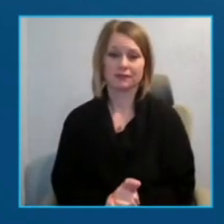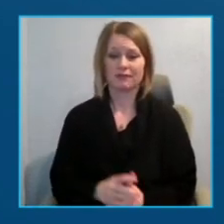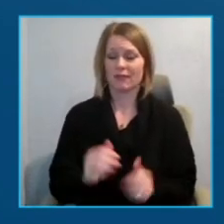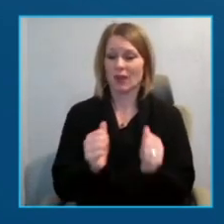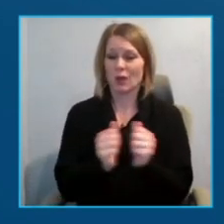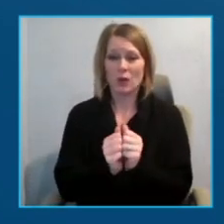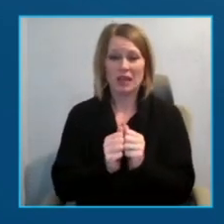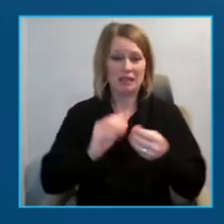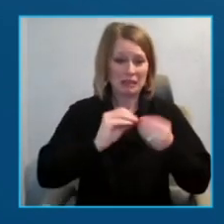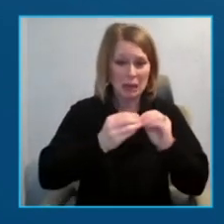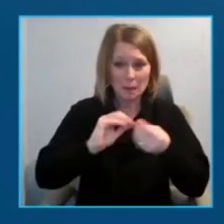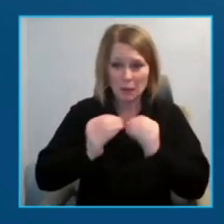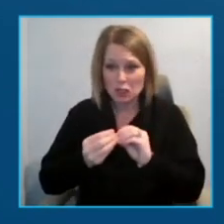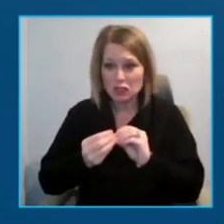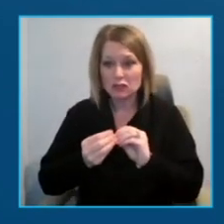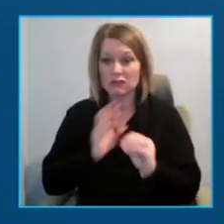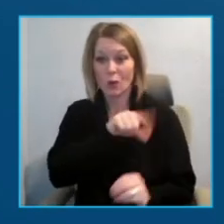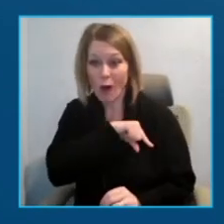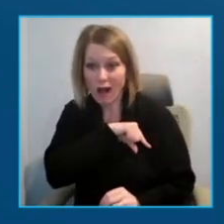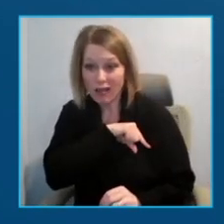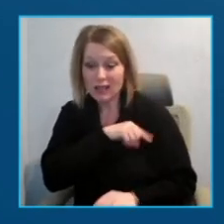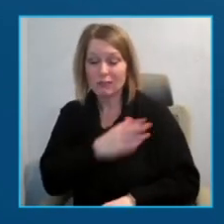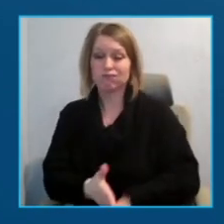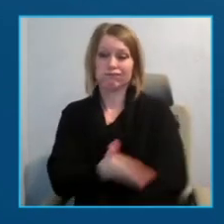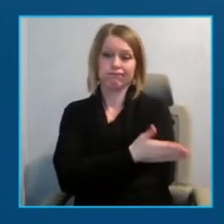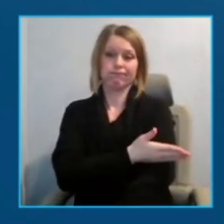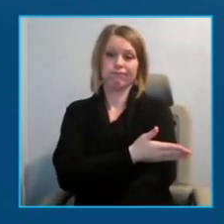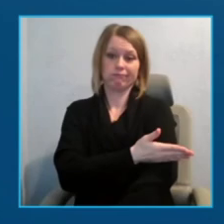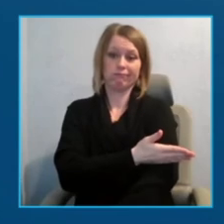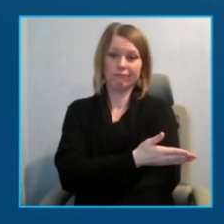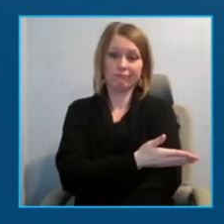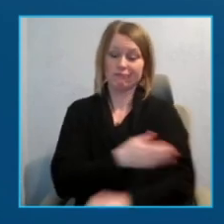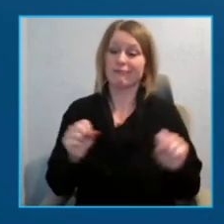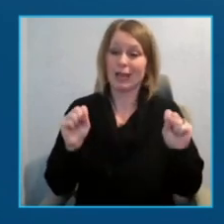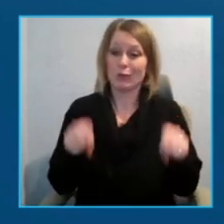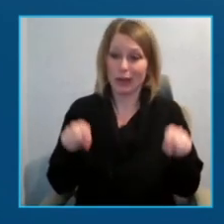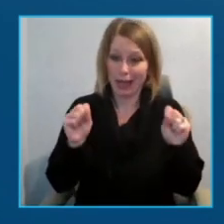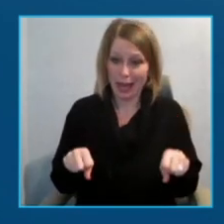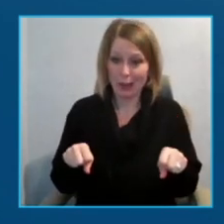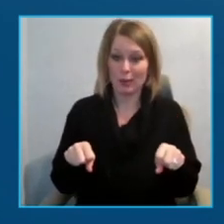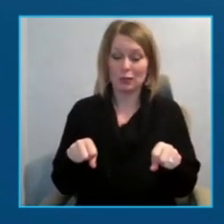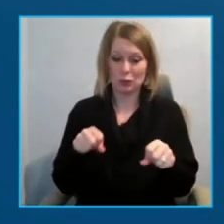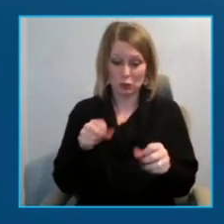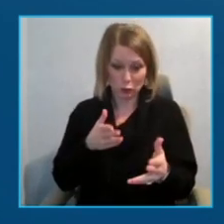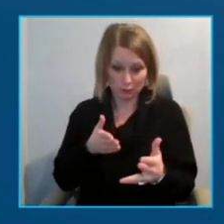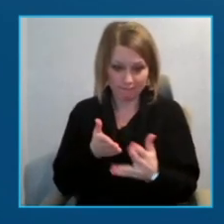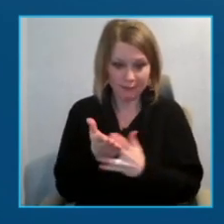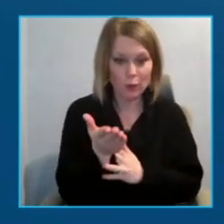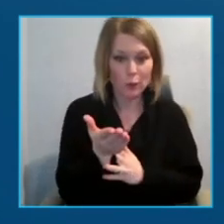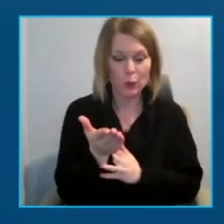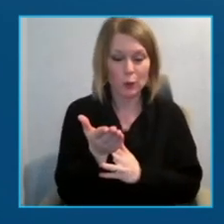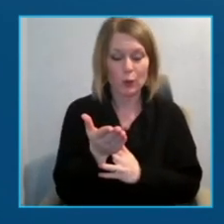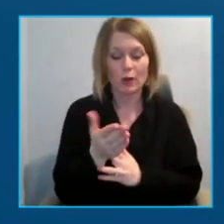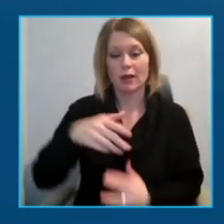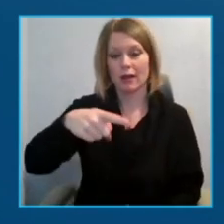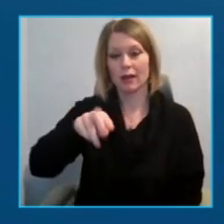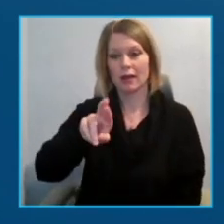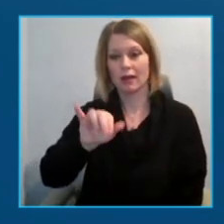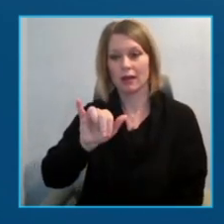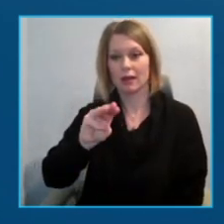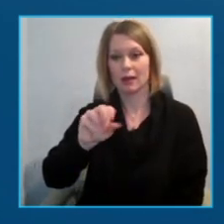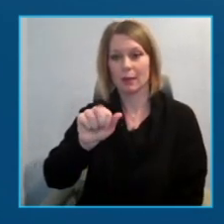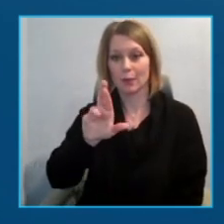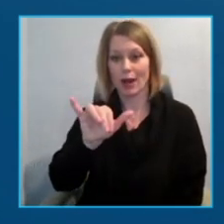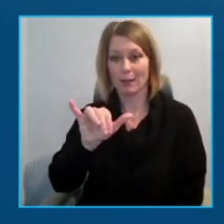I would say quality as well. And we were able to get through the primary process in remarkable